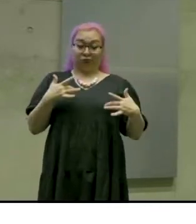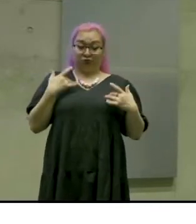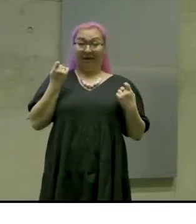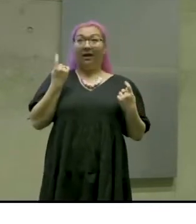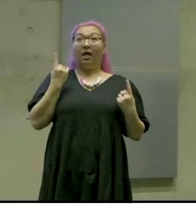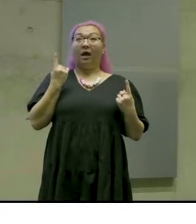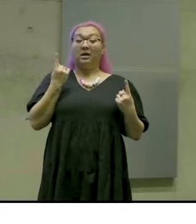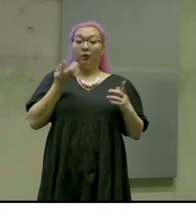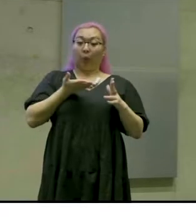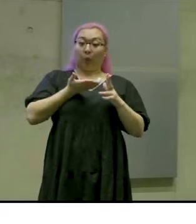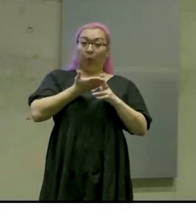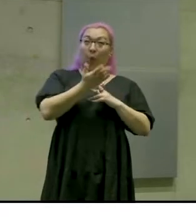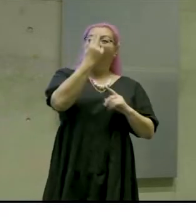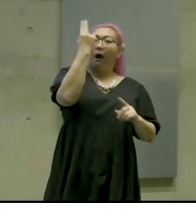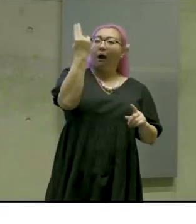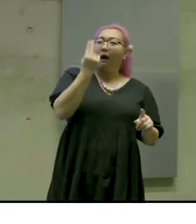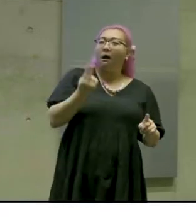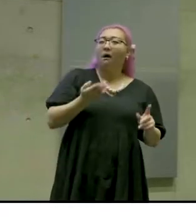and